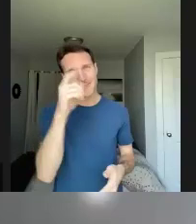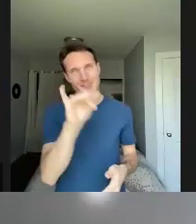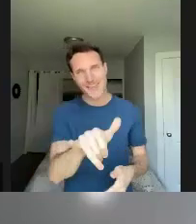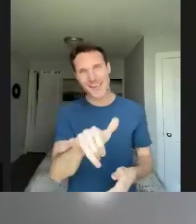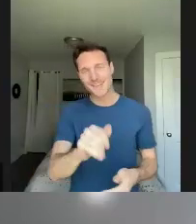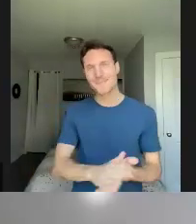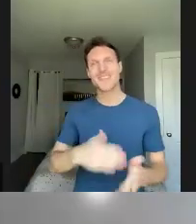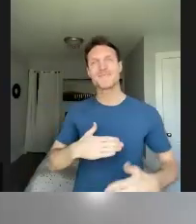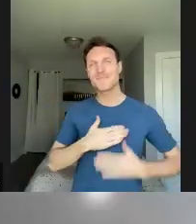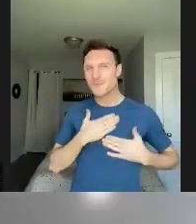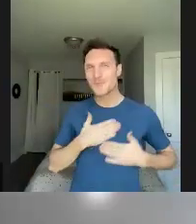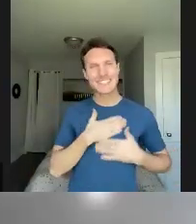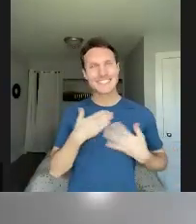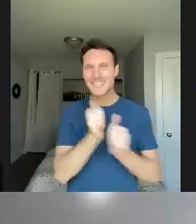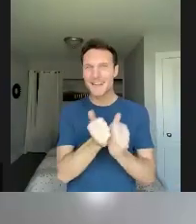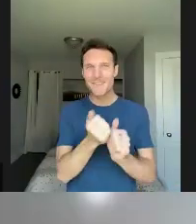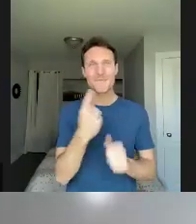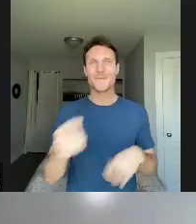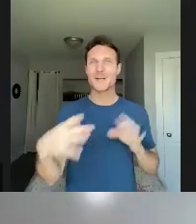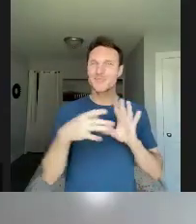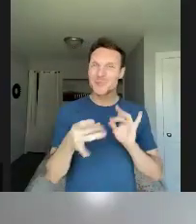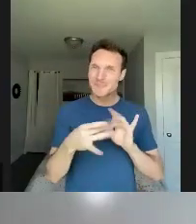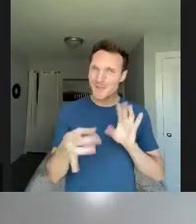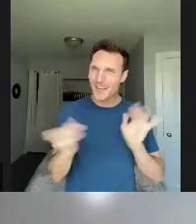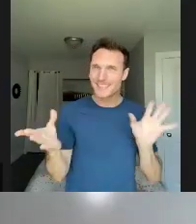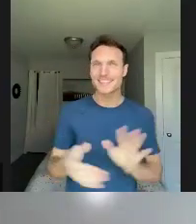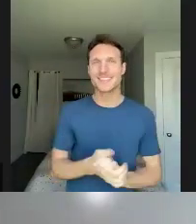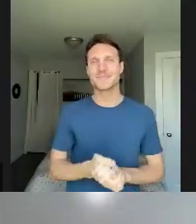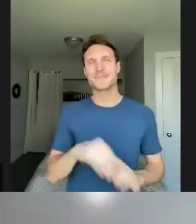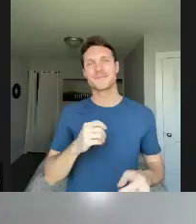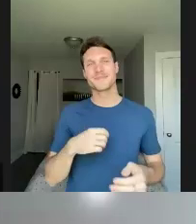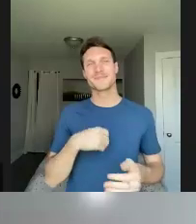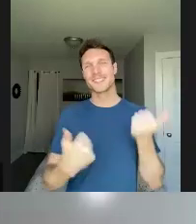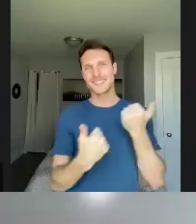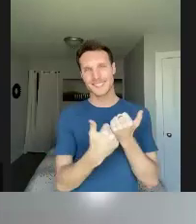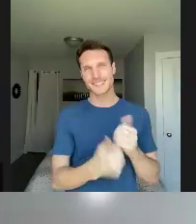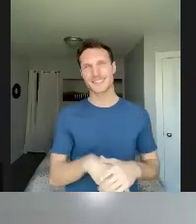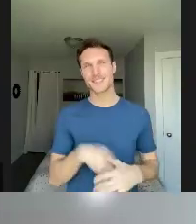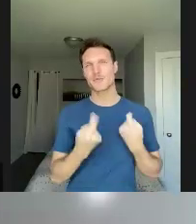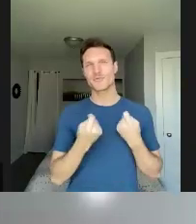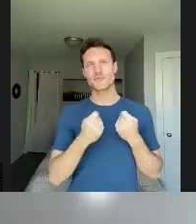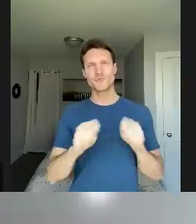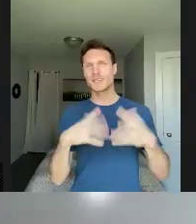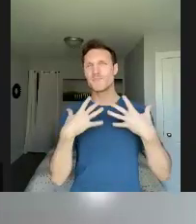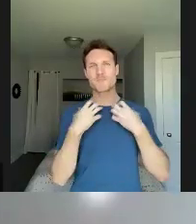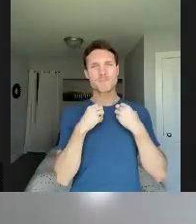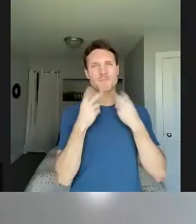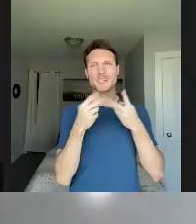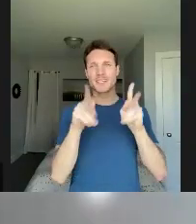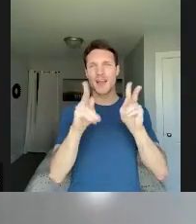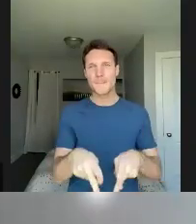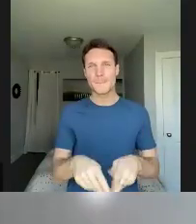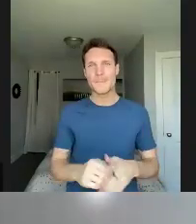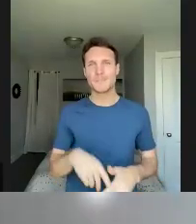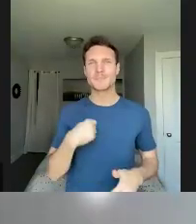everyone's responsiveness and assistance. And I will try to speak up. I see also that it's not very